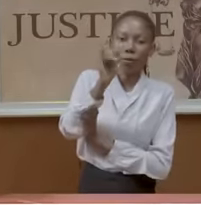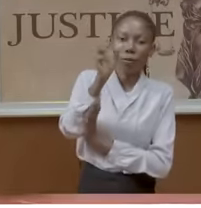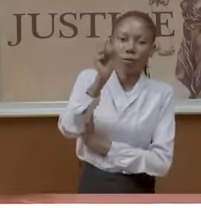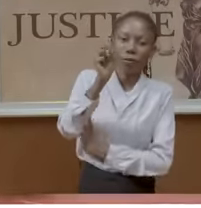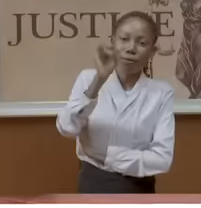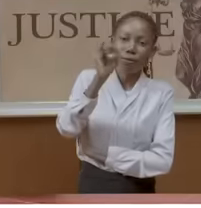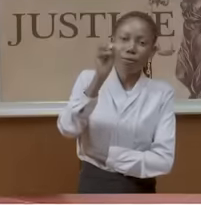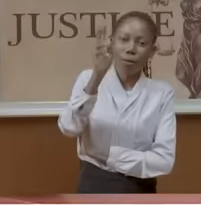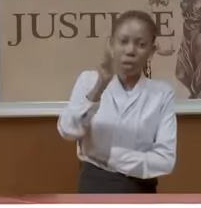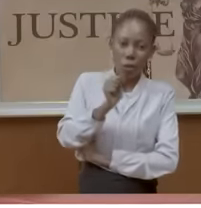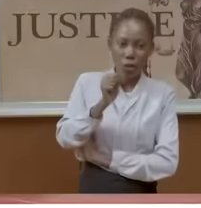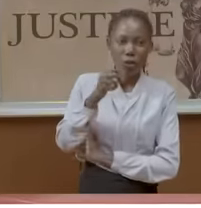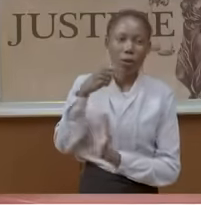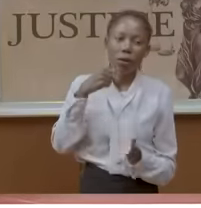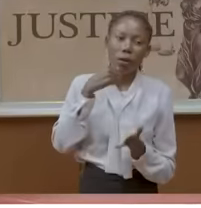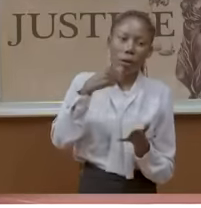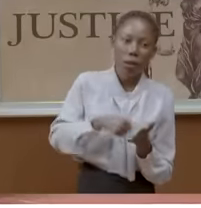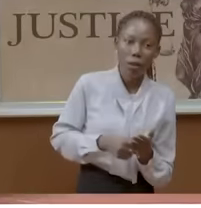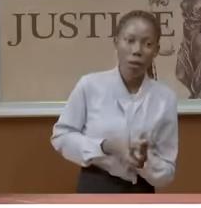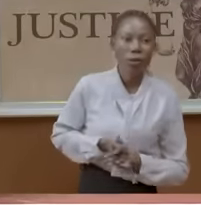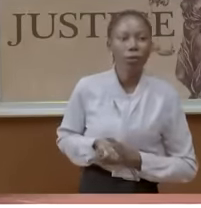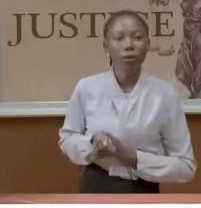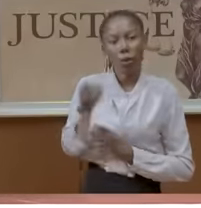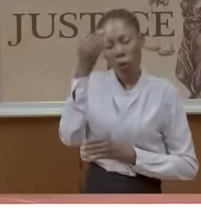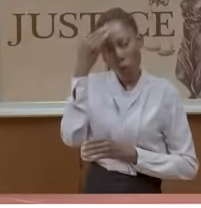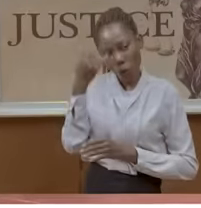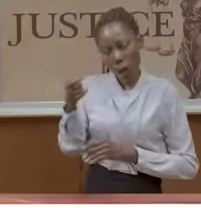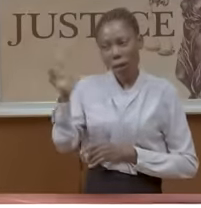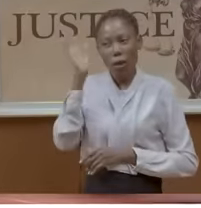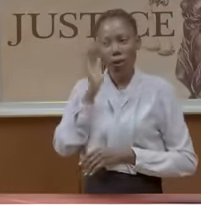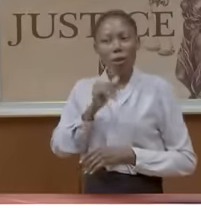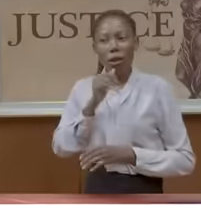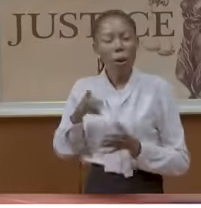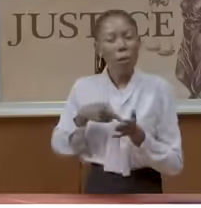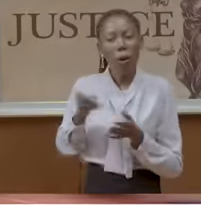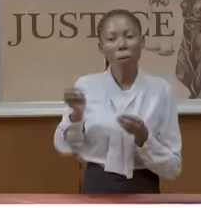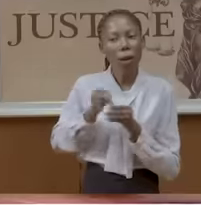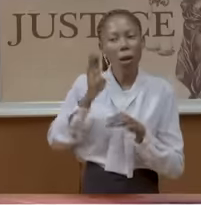And you have to be cautious. There's no law that will ask him to pay above what he's earning.